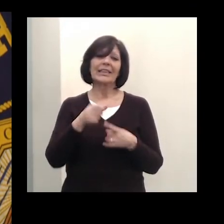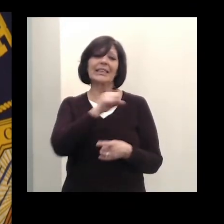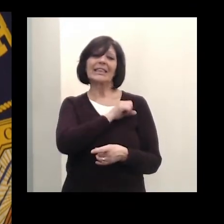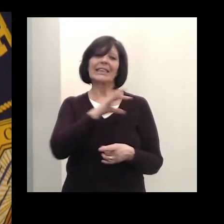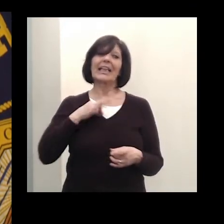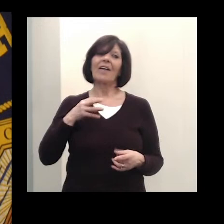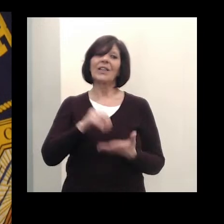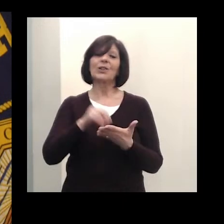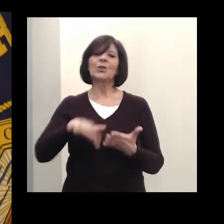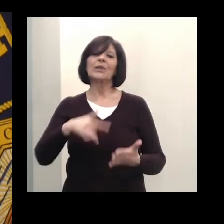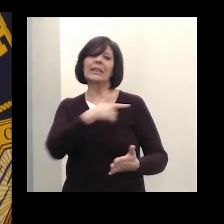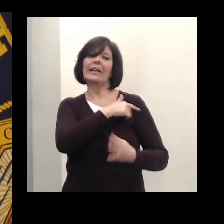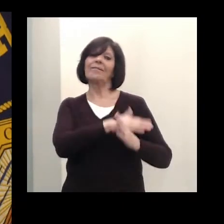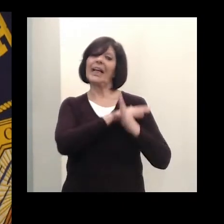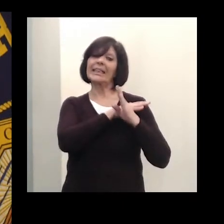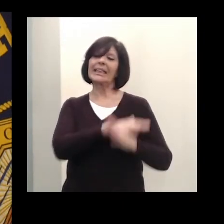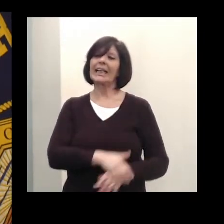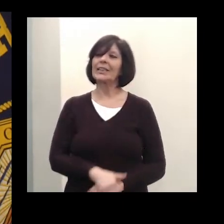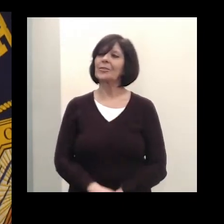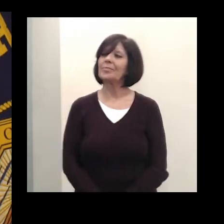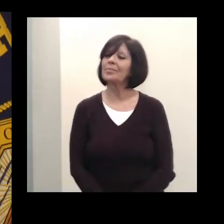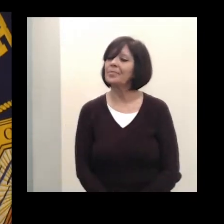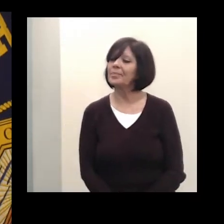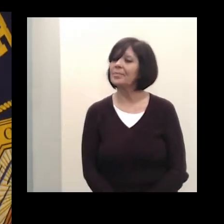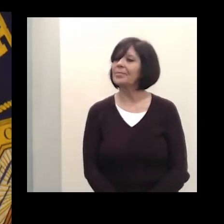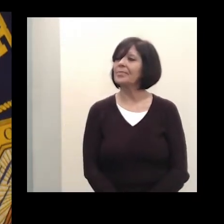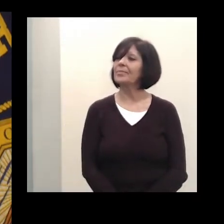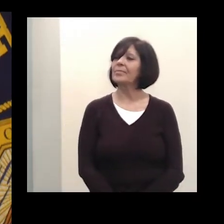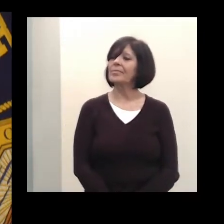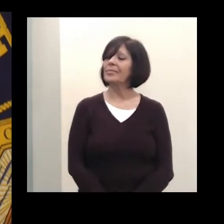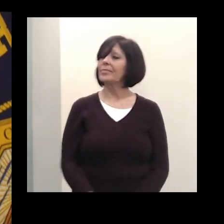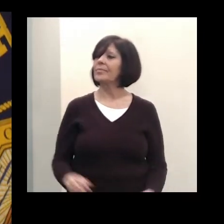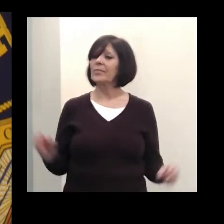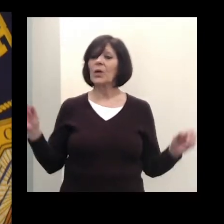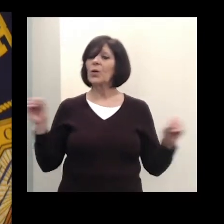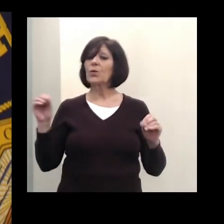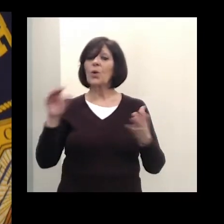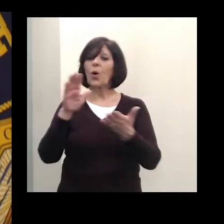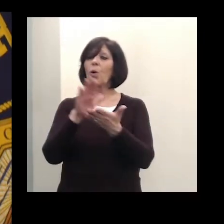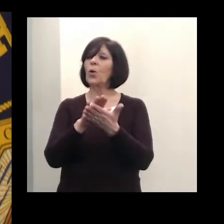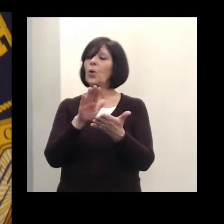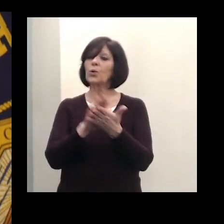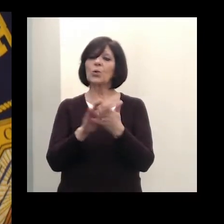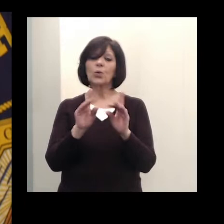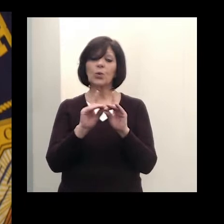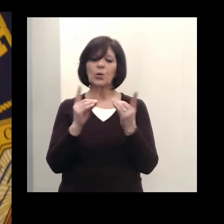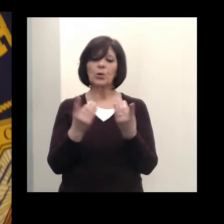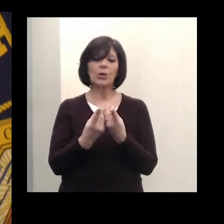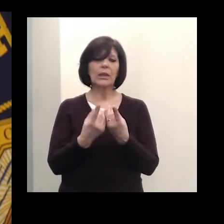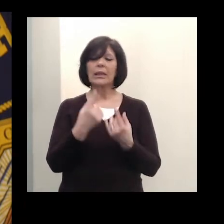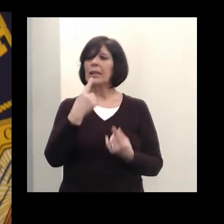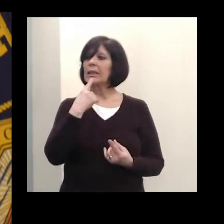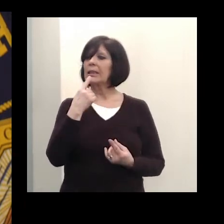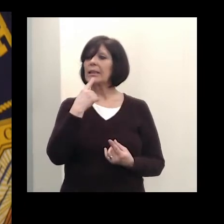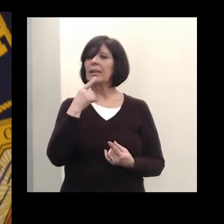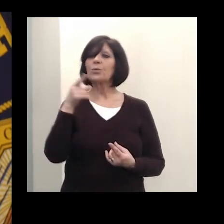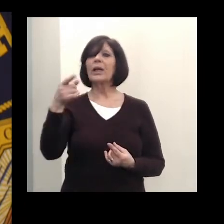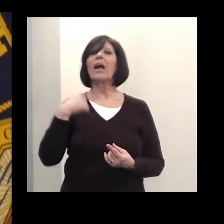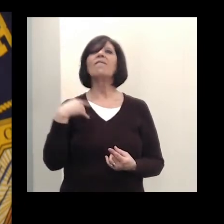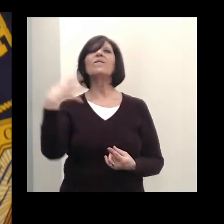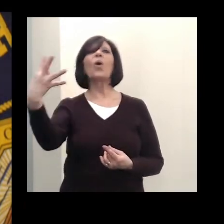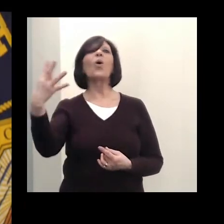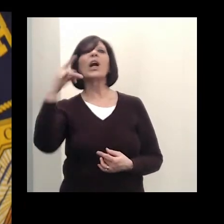Thanks. So no school district has come in and said, we've had 4 cases on bus 18 or something like that.